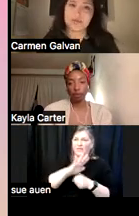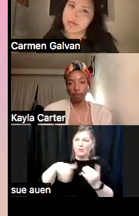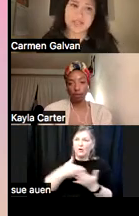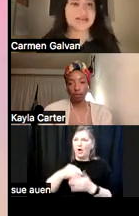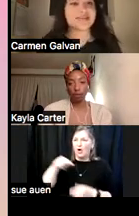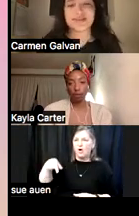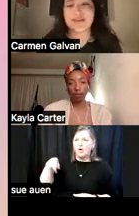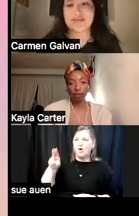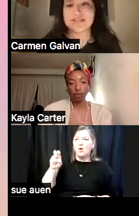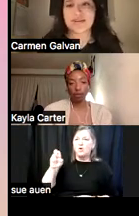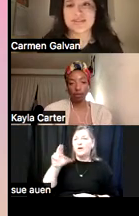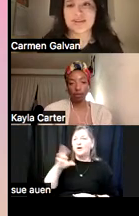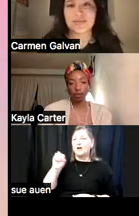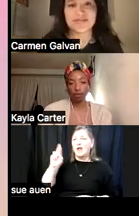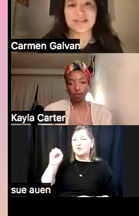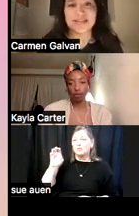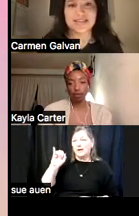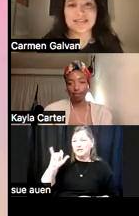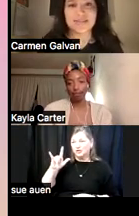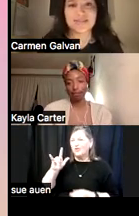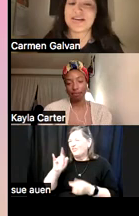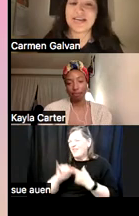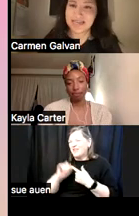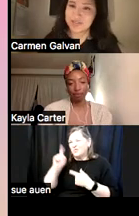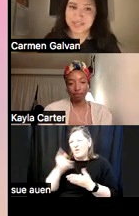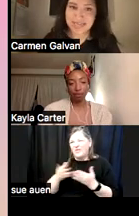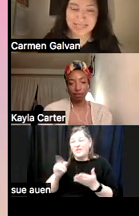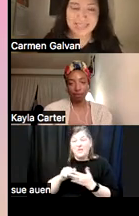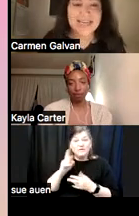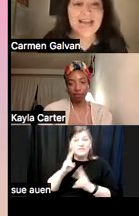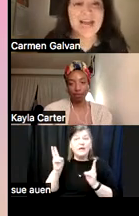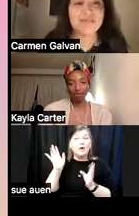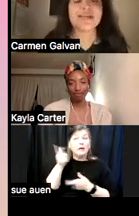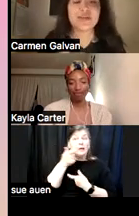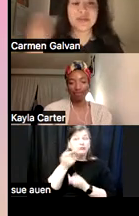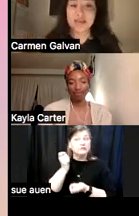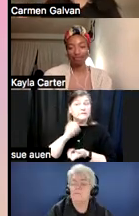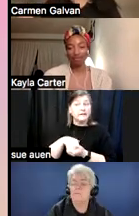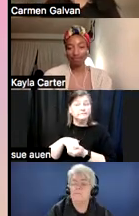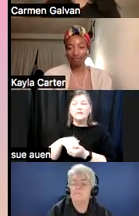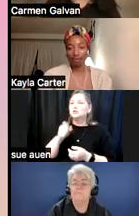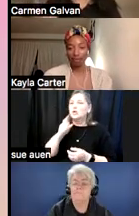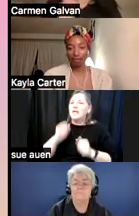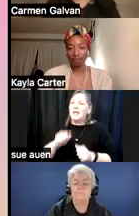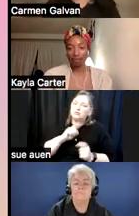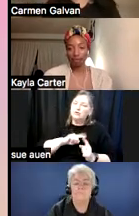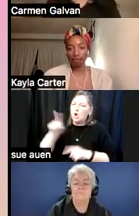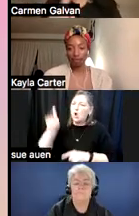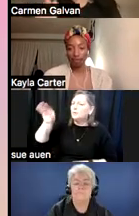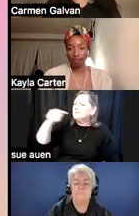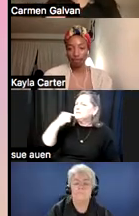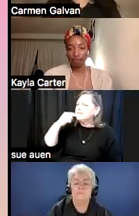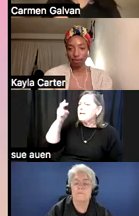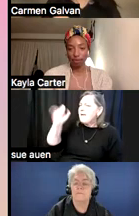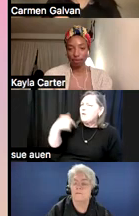and racialized. So that was also one of the things that was very interesting. And so being able to go in and say, hey,